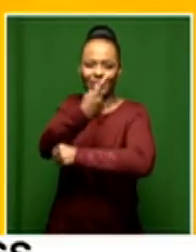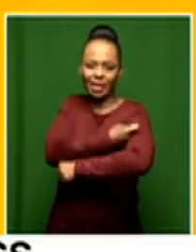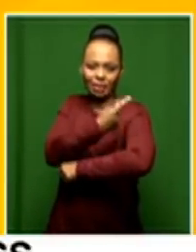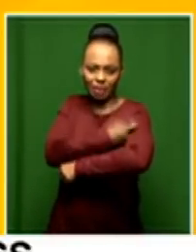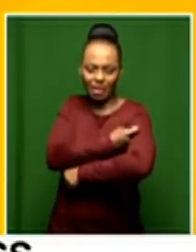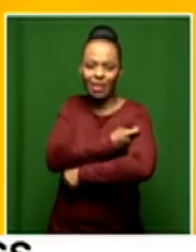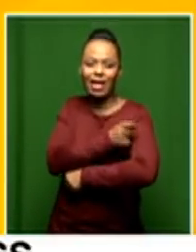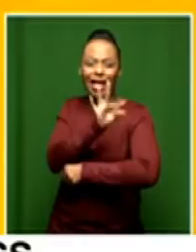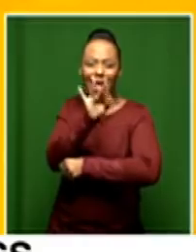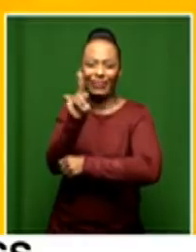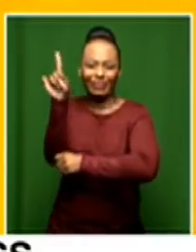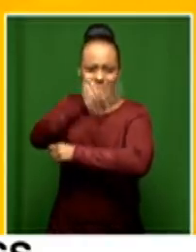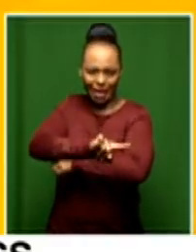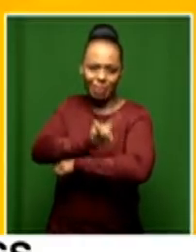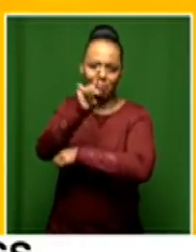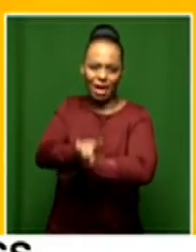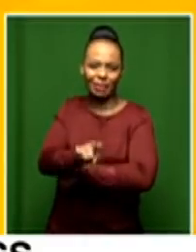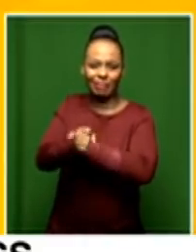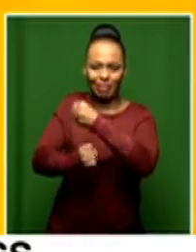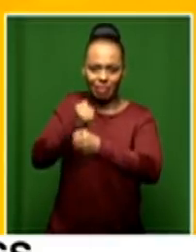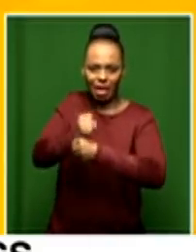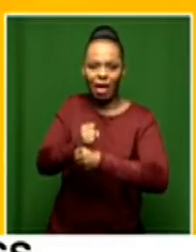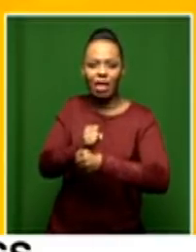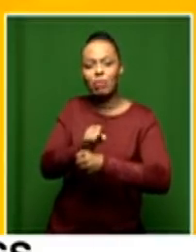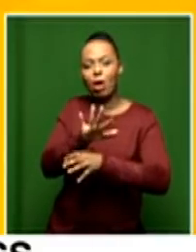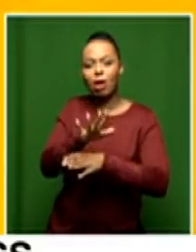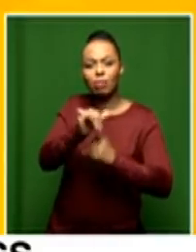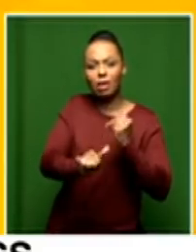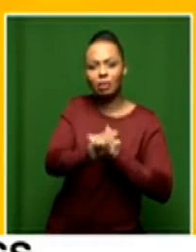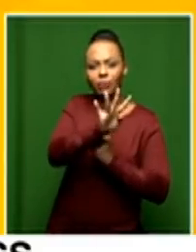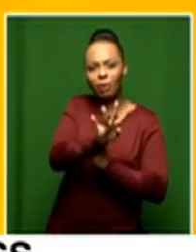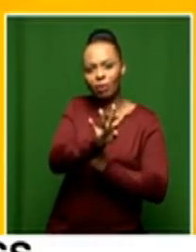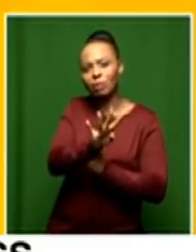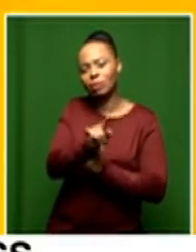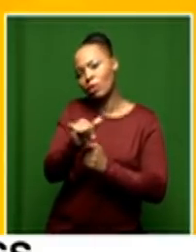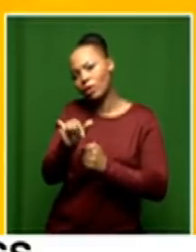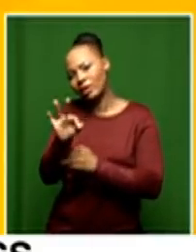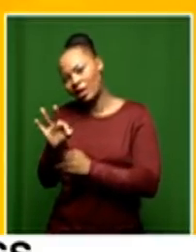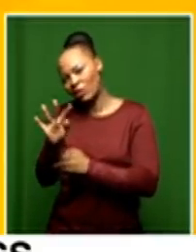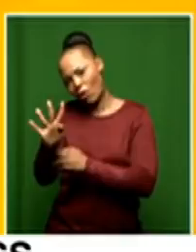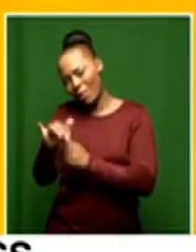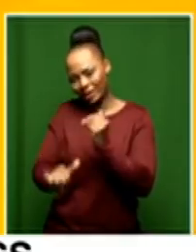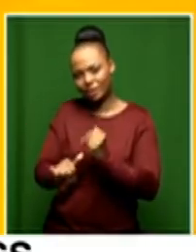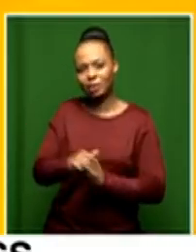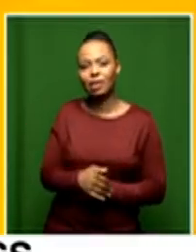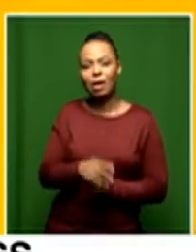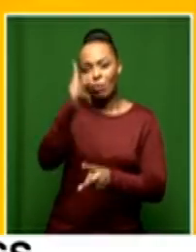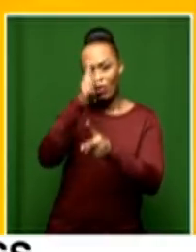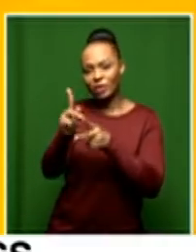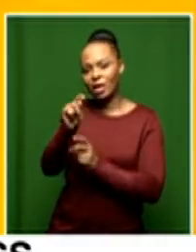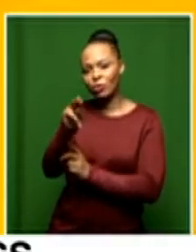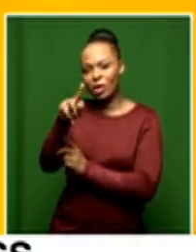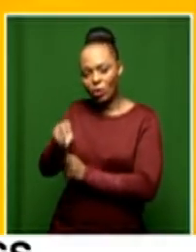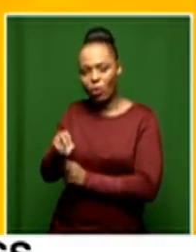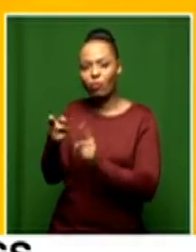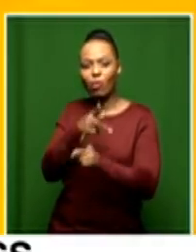vaccines every single day over the next 3 or 4 months to meet the inoculation target. Professor Tulio de Oliveira